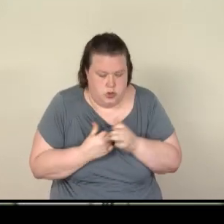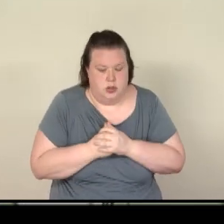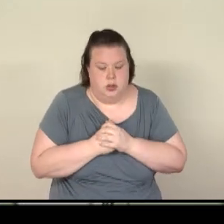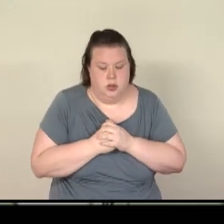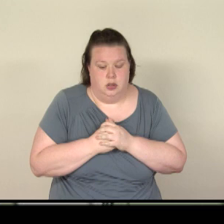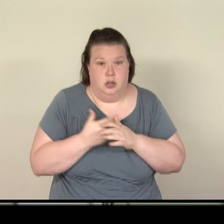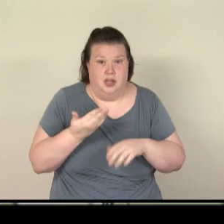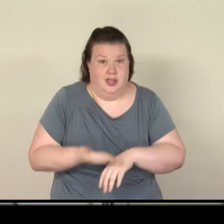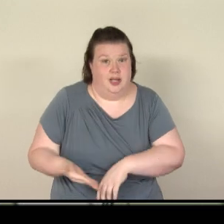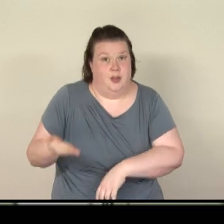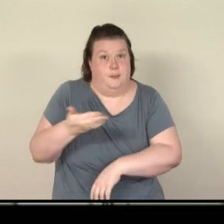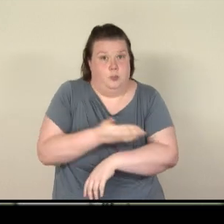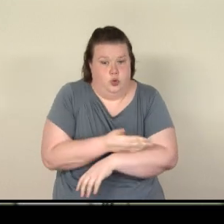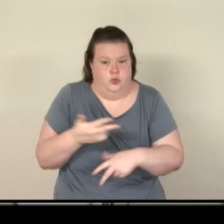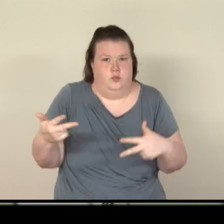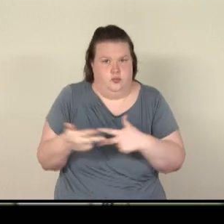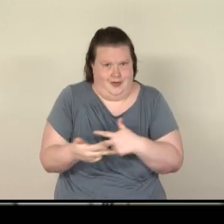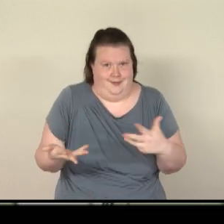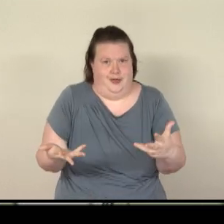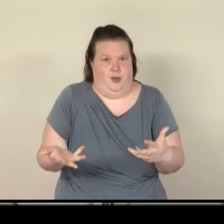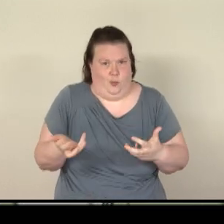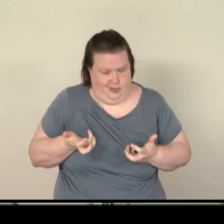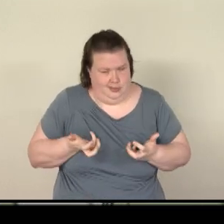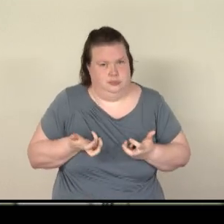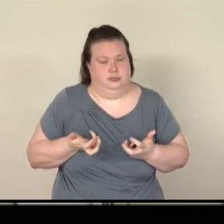trying to improve traffic as much as possible, this is